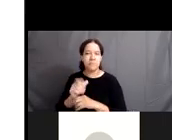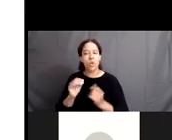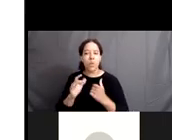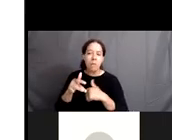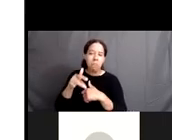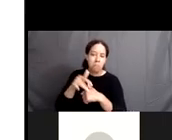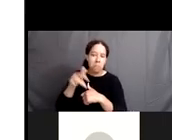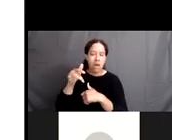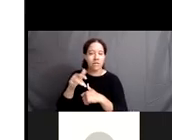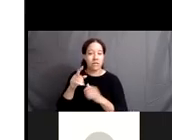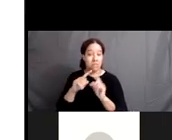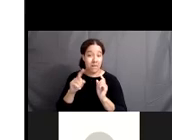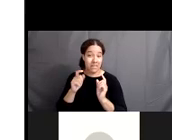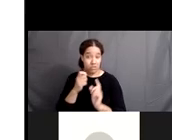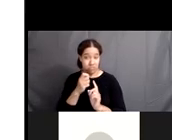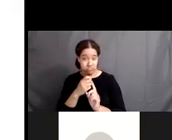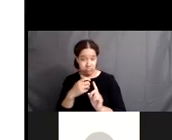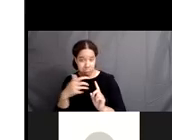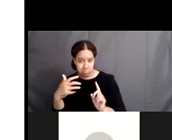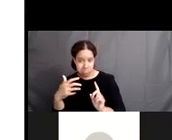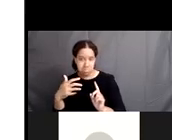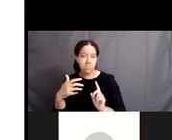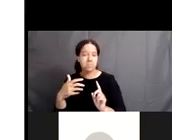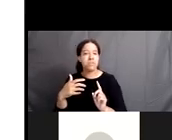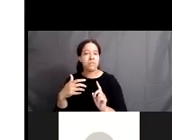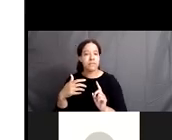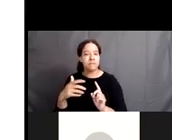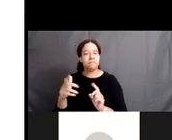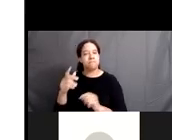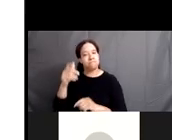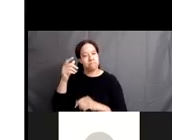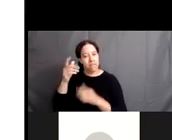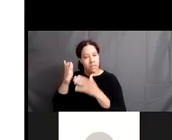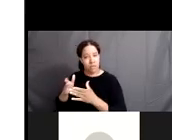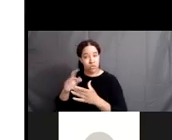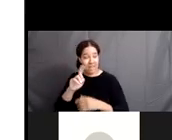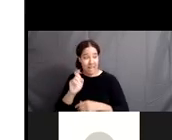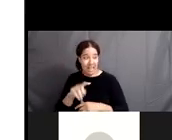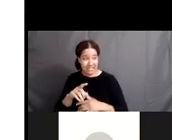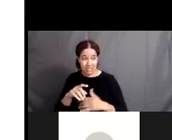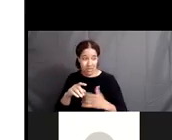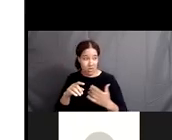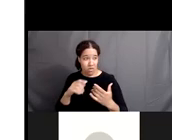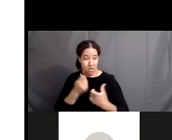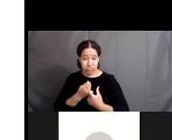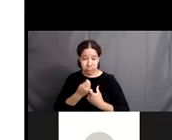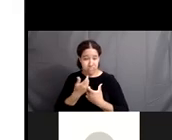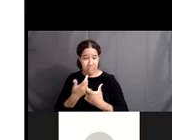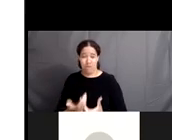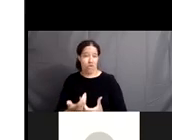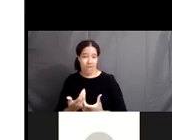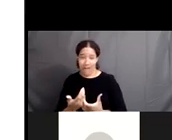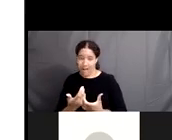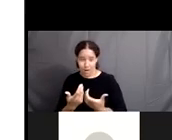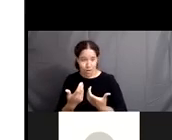kind of get that emphasis out. And she asked, how do you address burnout in a cooperative? And it